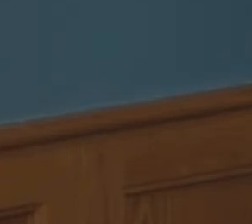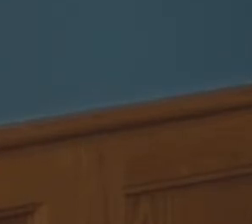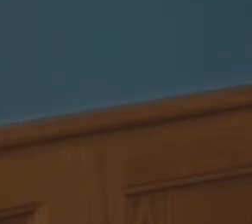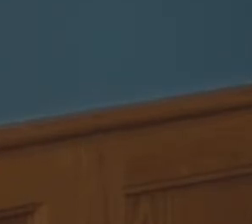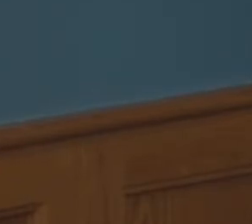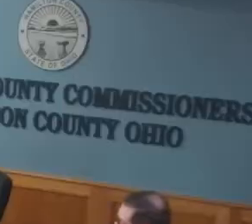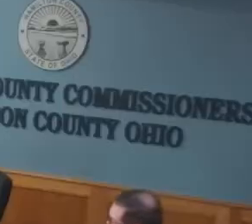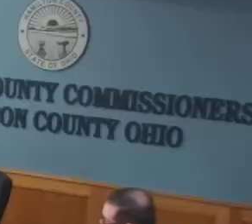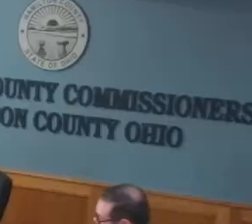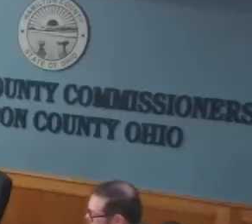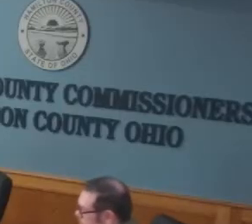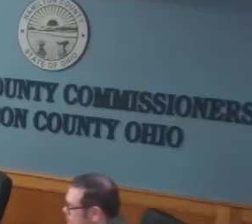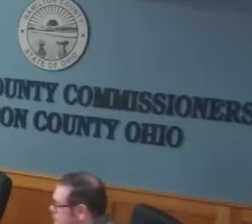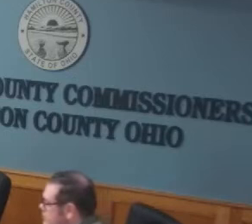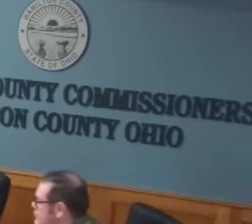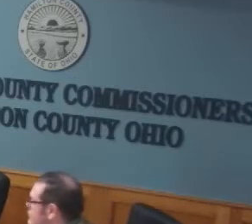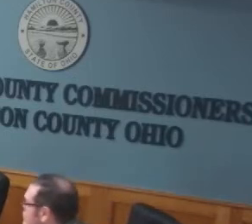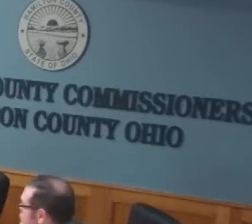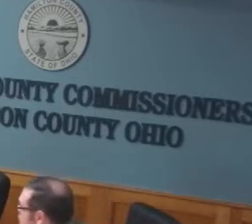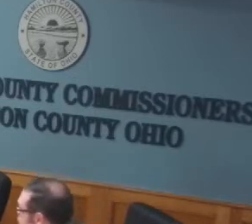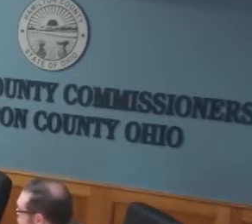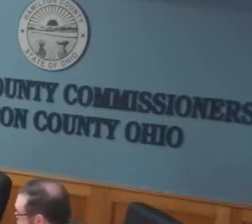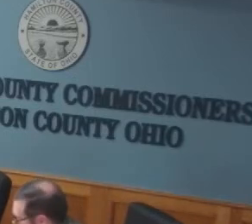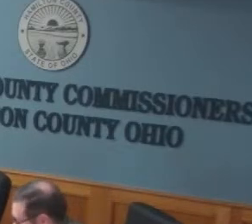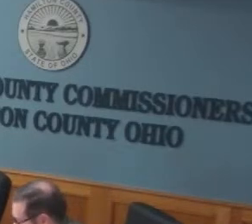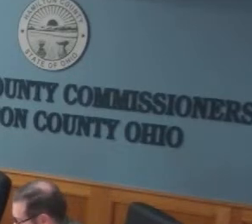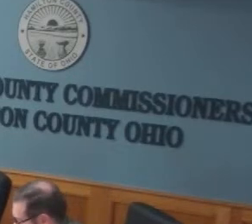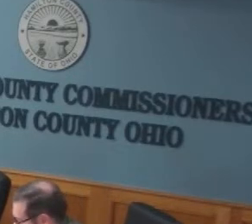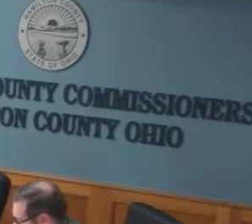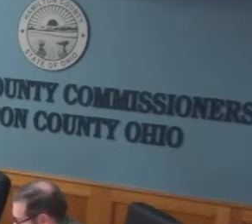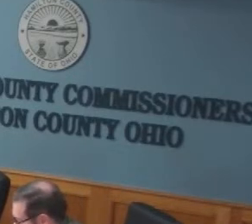no further business to come before us, I'll make a motion to